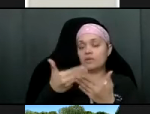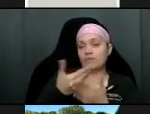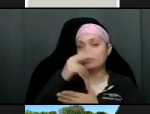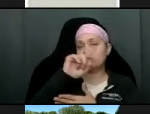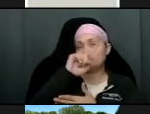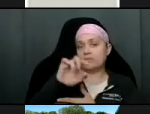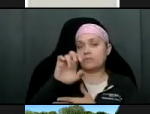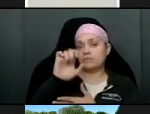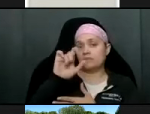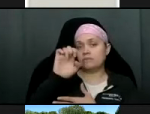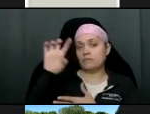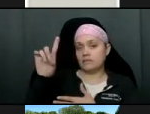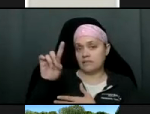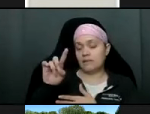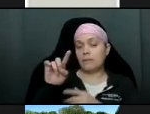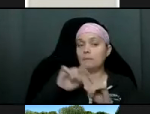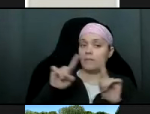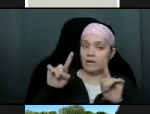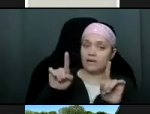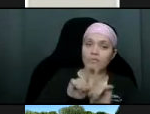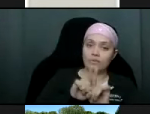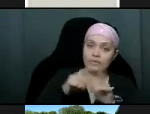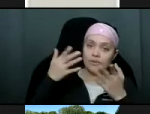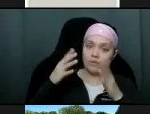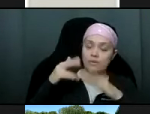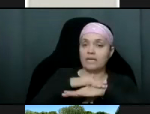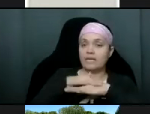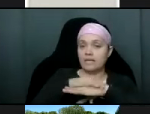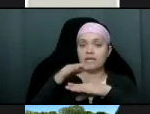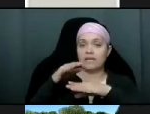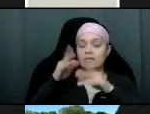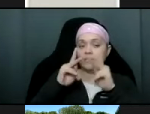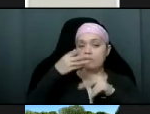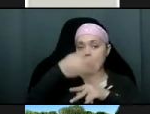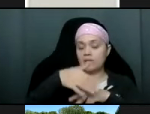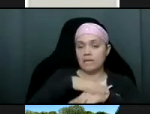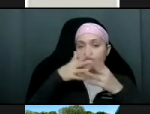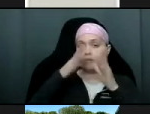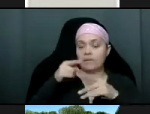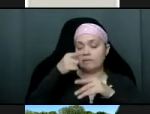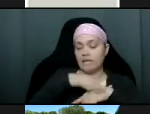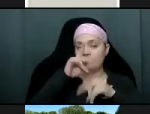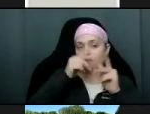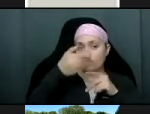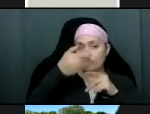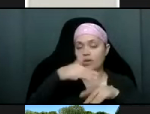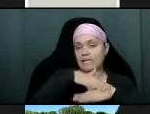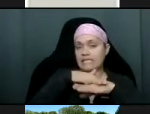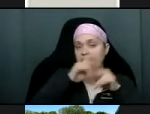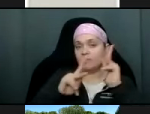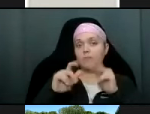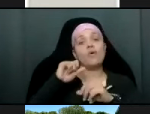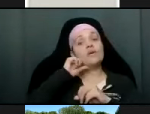Zealand. However, there were already native peoples there too. These native peoples of New Zealand are